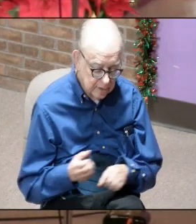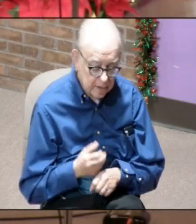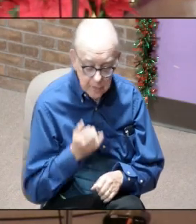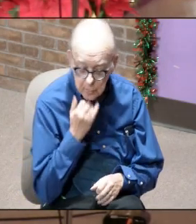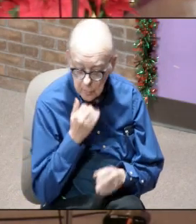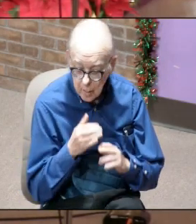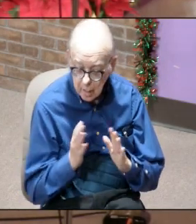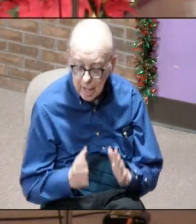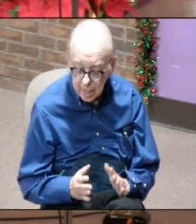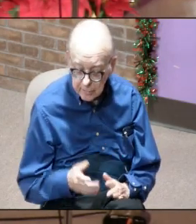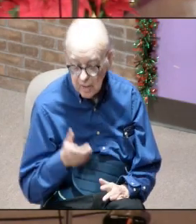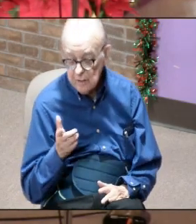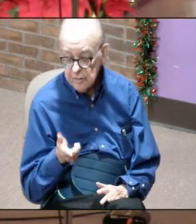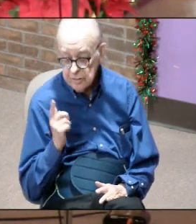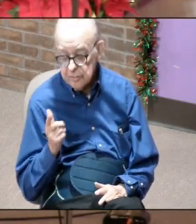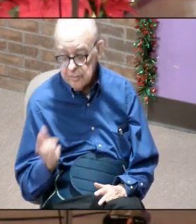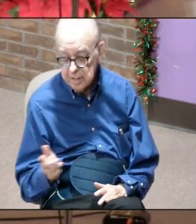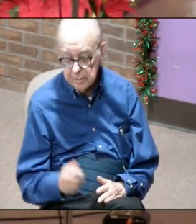house.